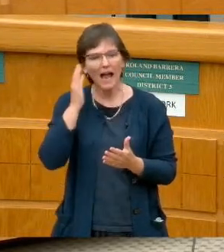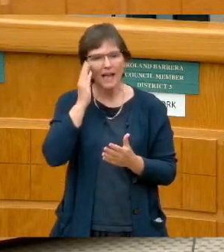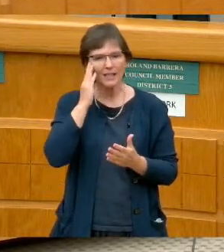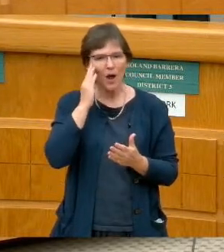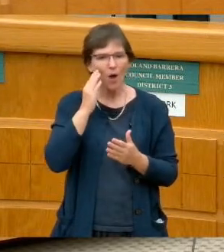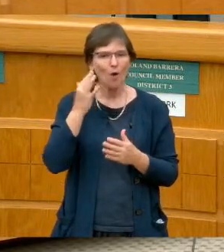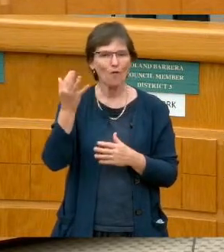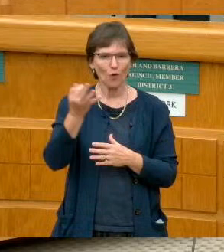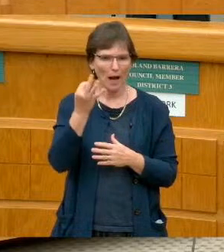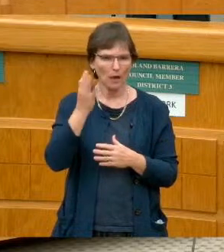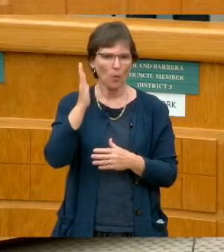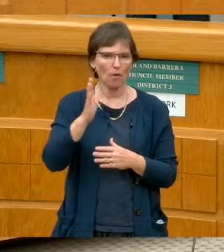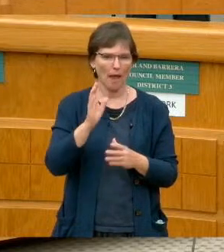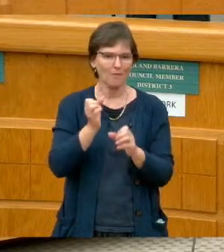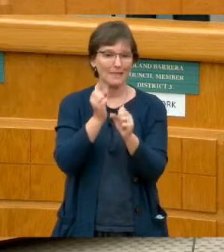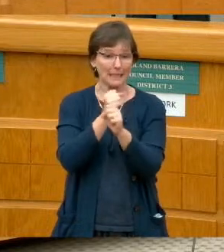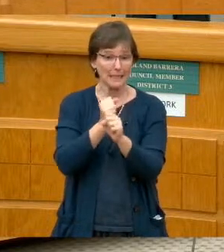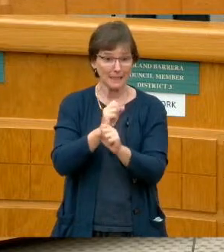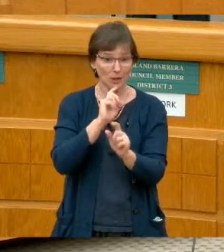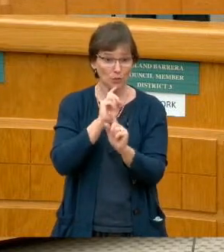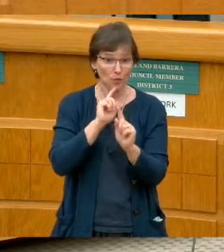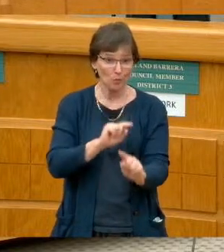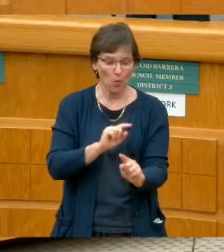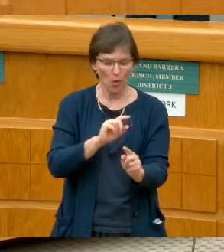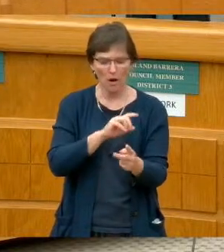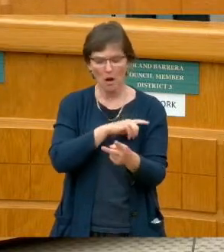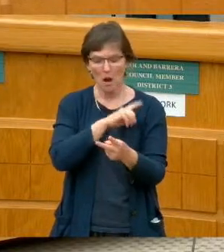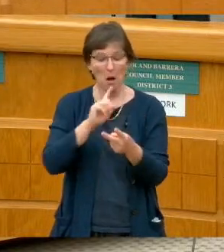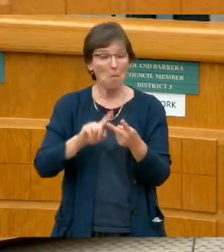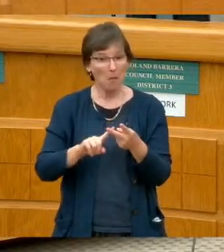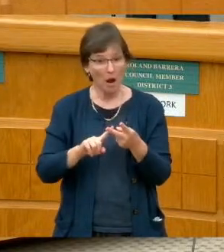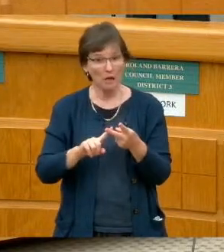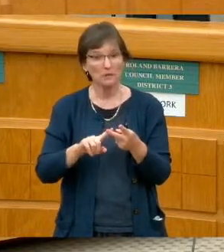at least the report from Peter on the statistics and from Texas